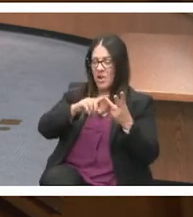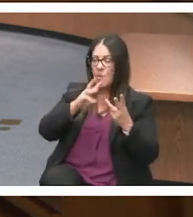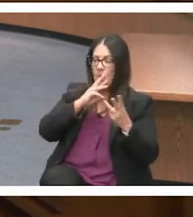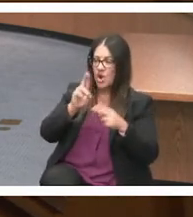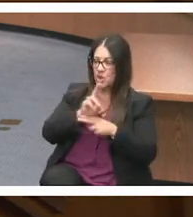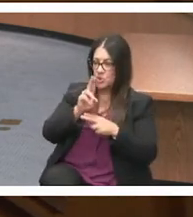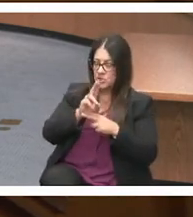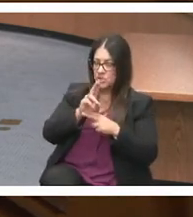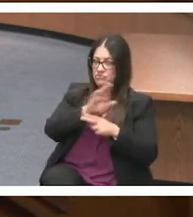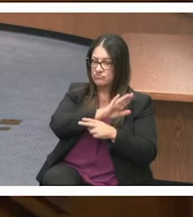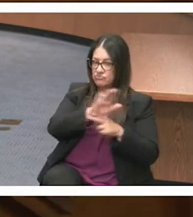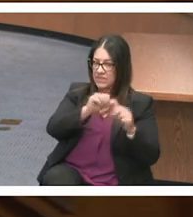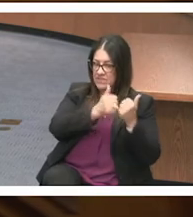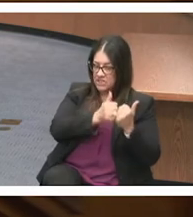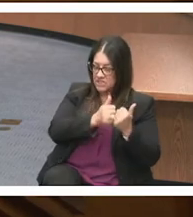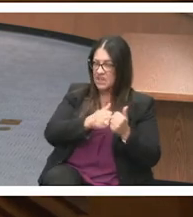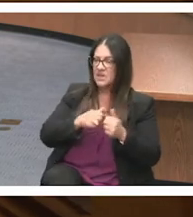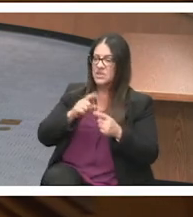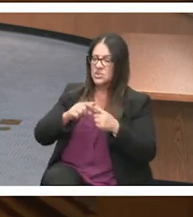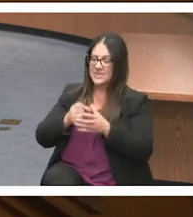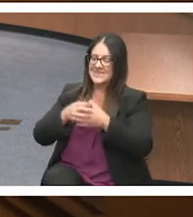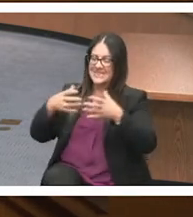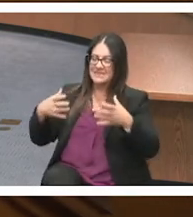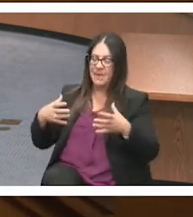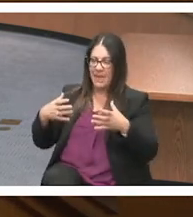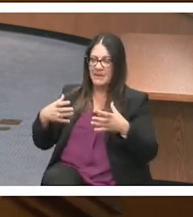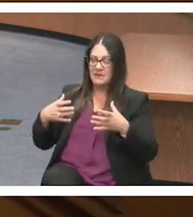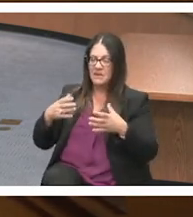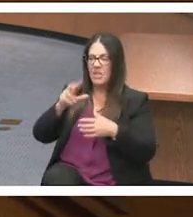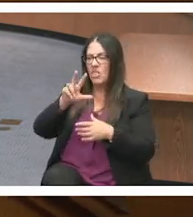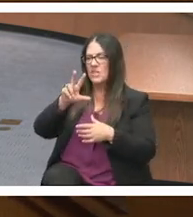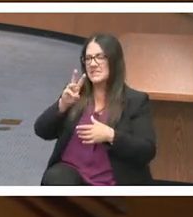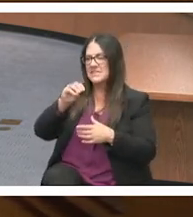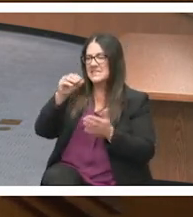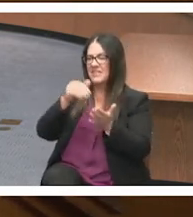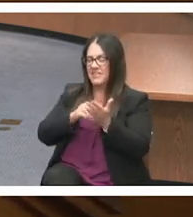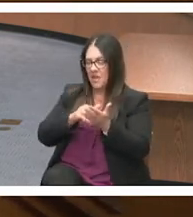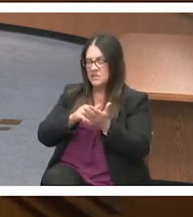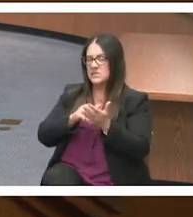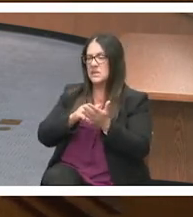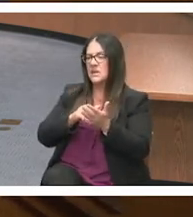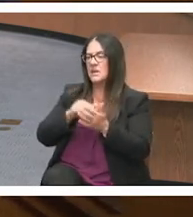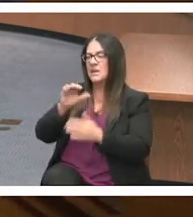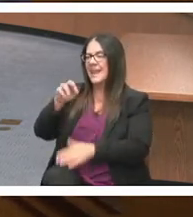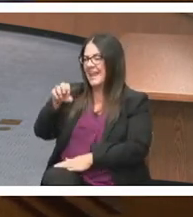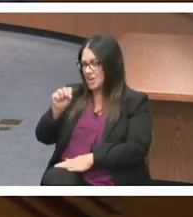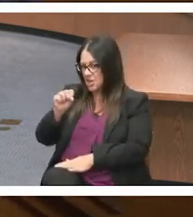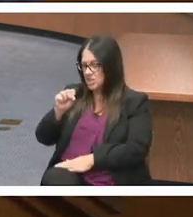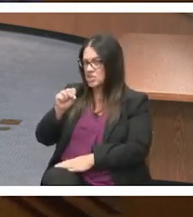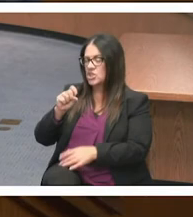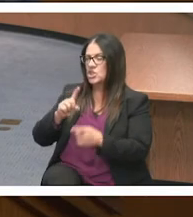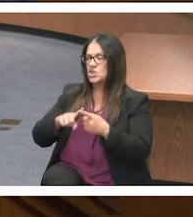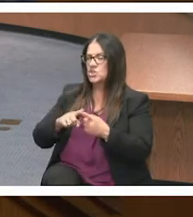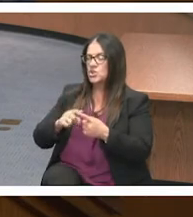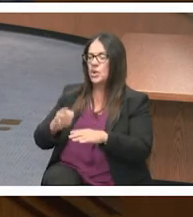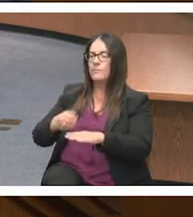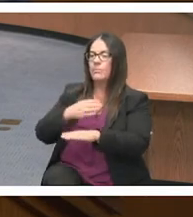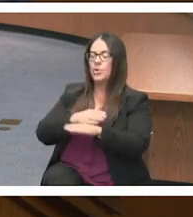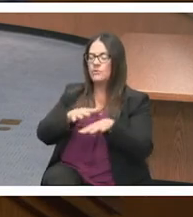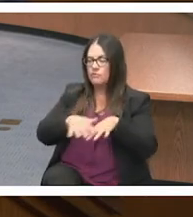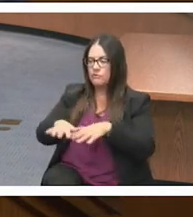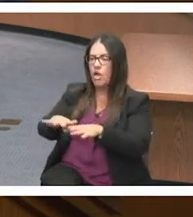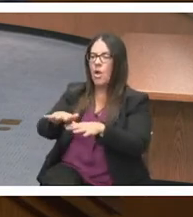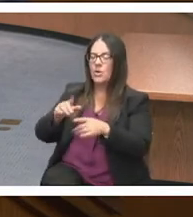to vastly expand habitat, about 60,000 acres of habitat, improve flows to bring back these species. We have